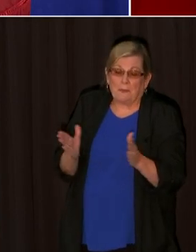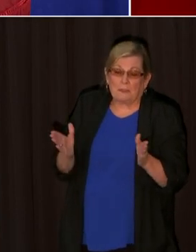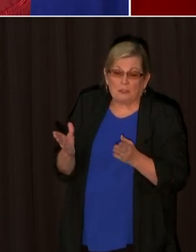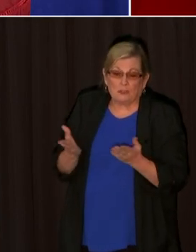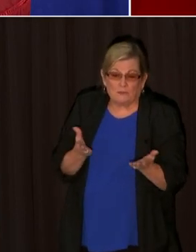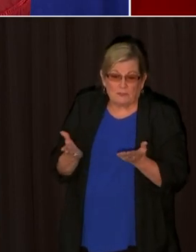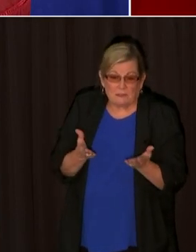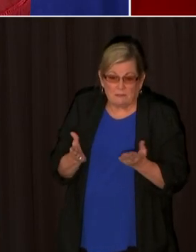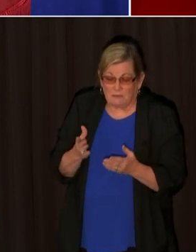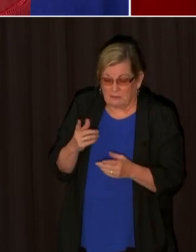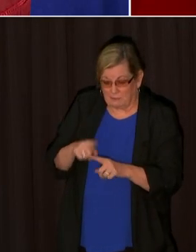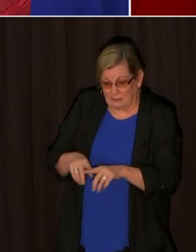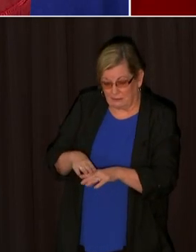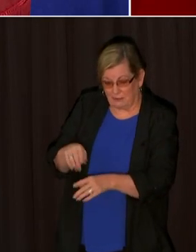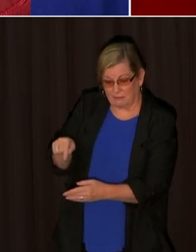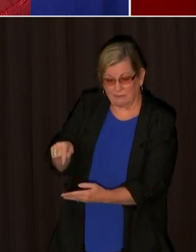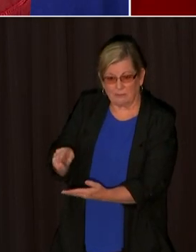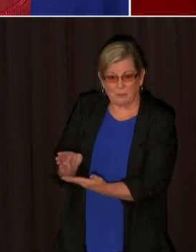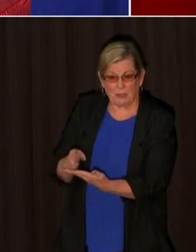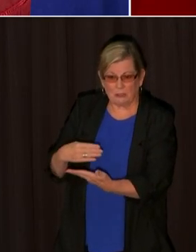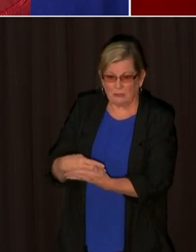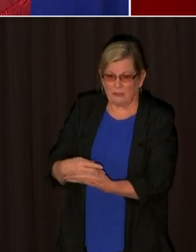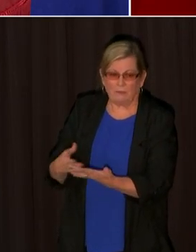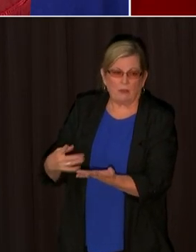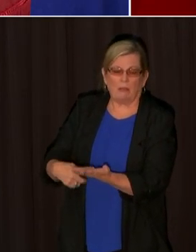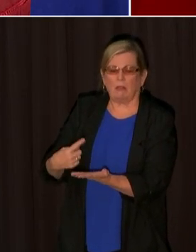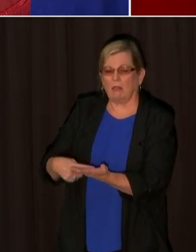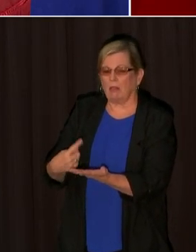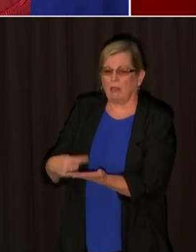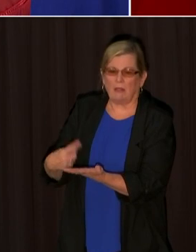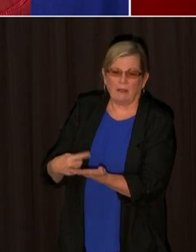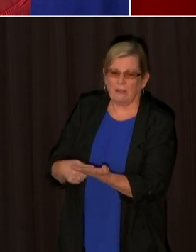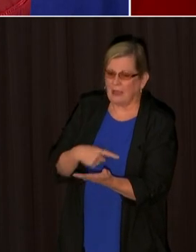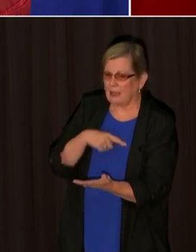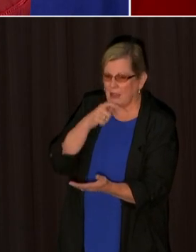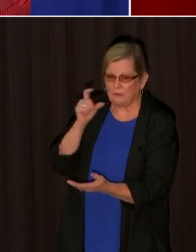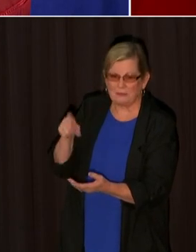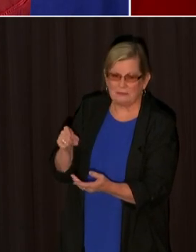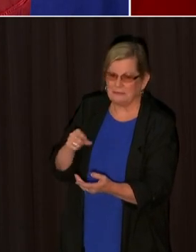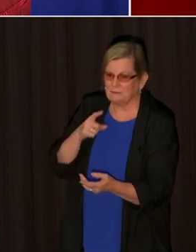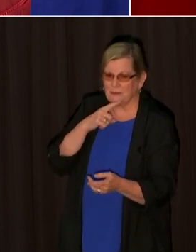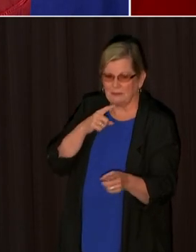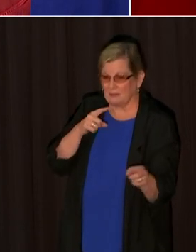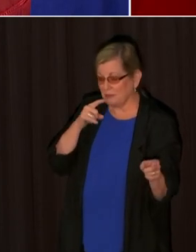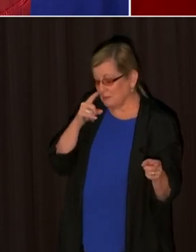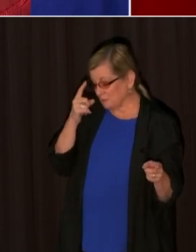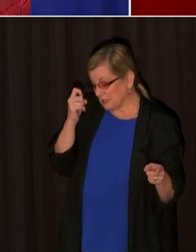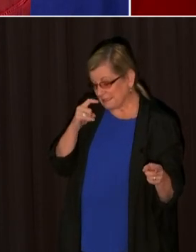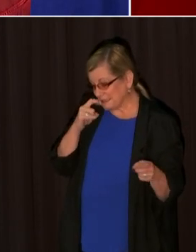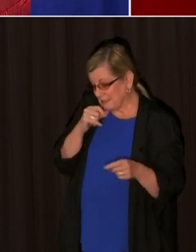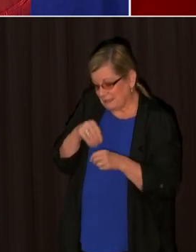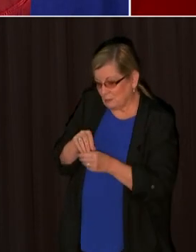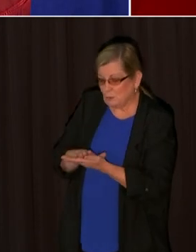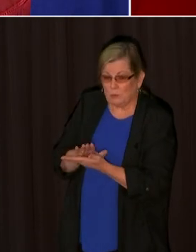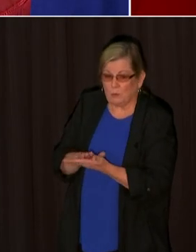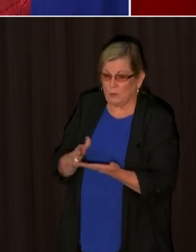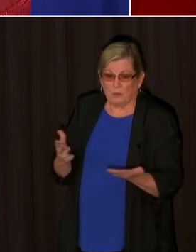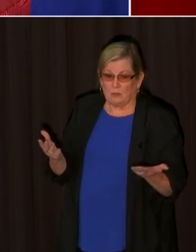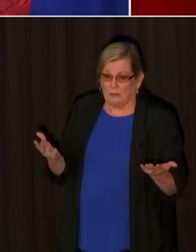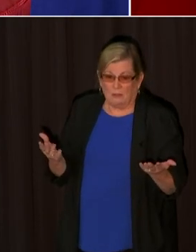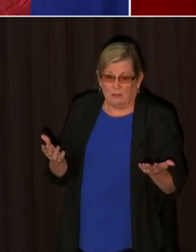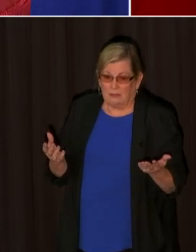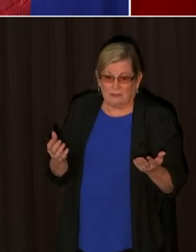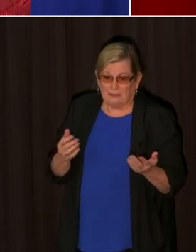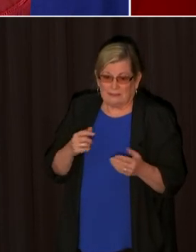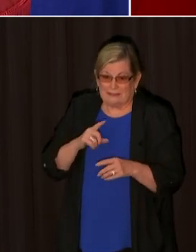they argue that we don't need because kids are not going to be in school. So are not going to be in school the same number of